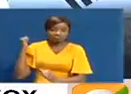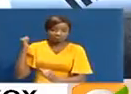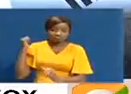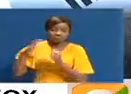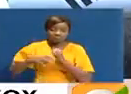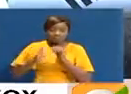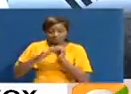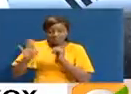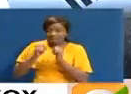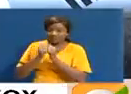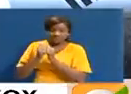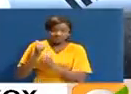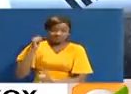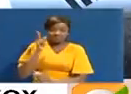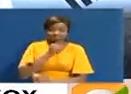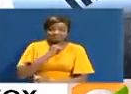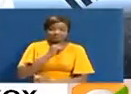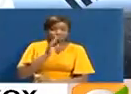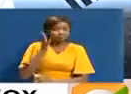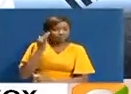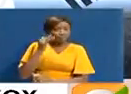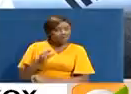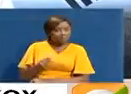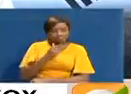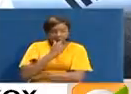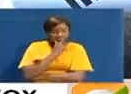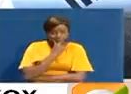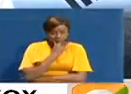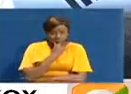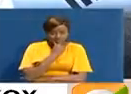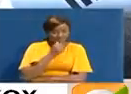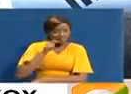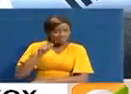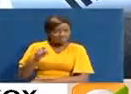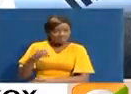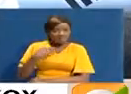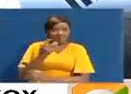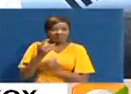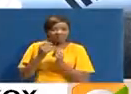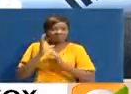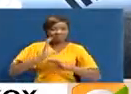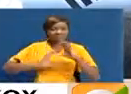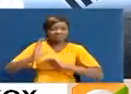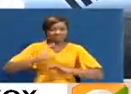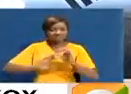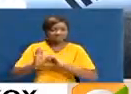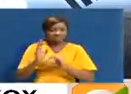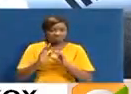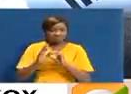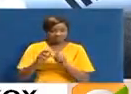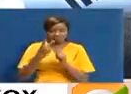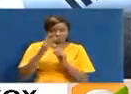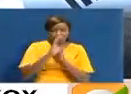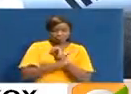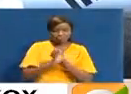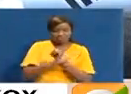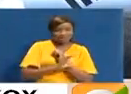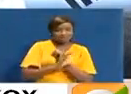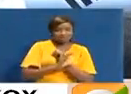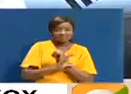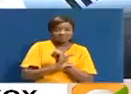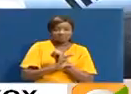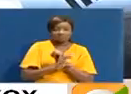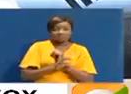by Parliament because of the question of dual citizenship. So we have a situation here